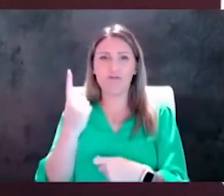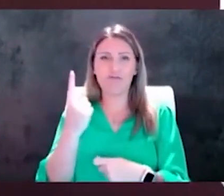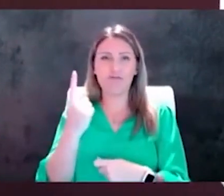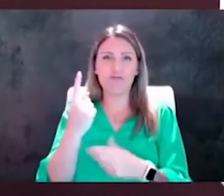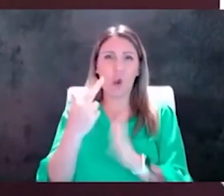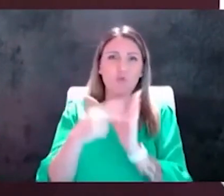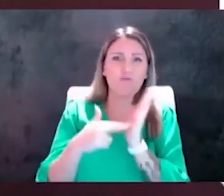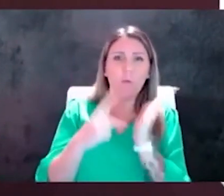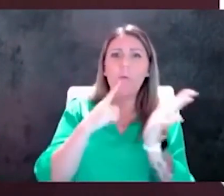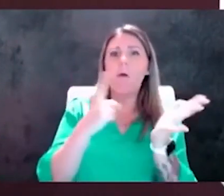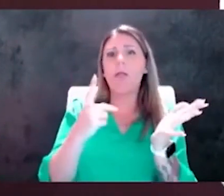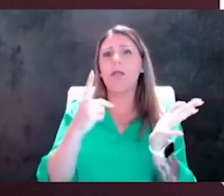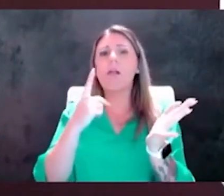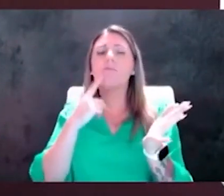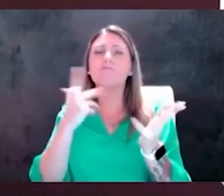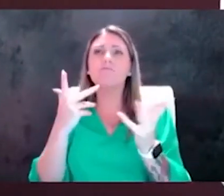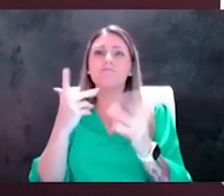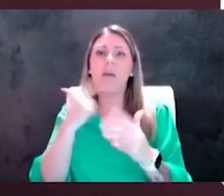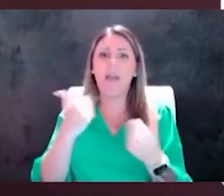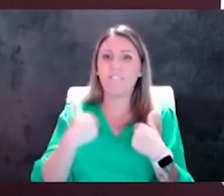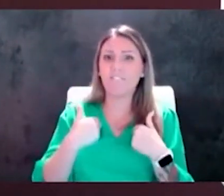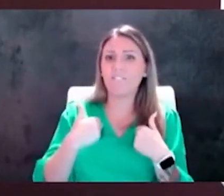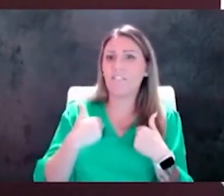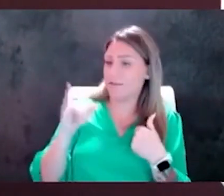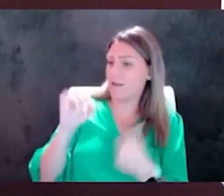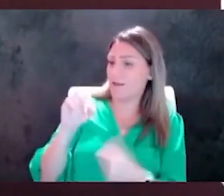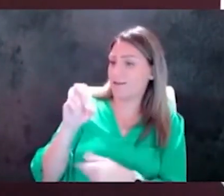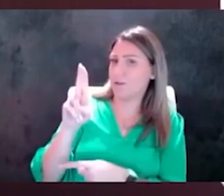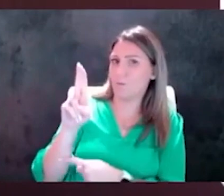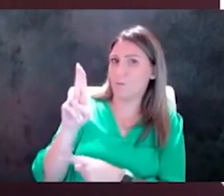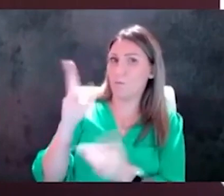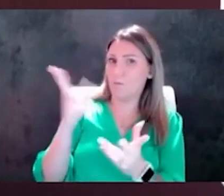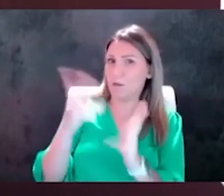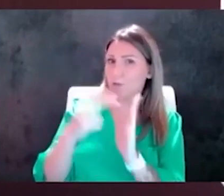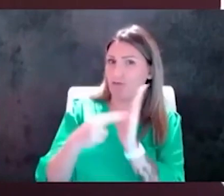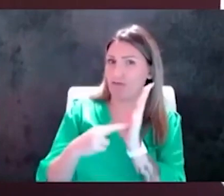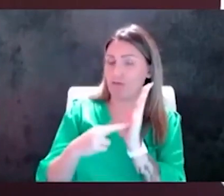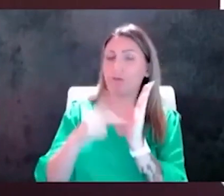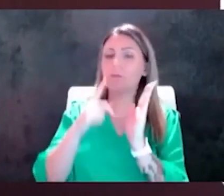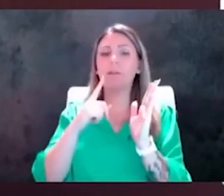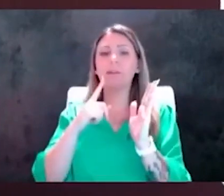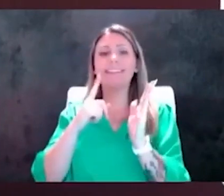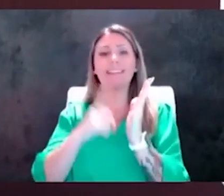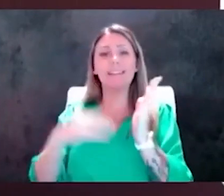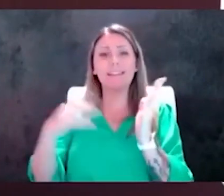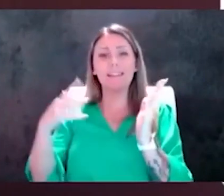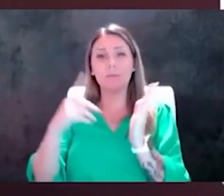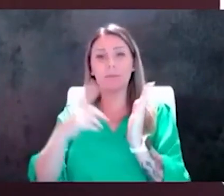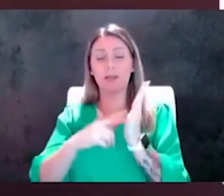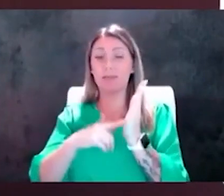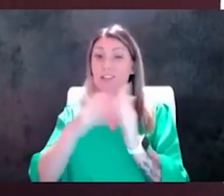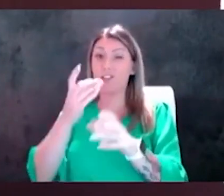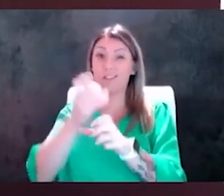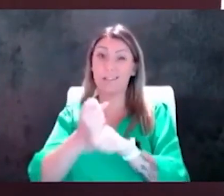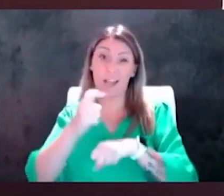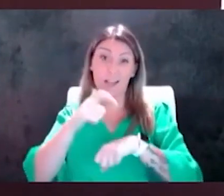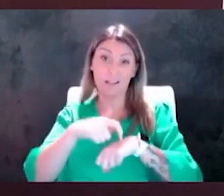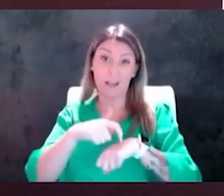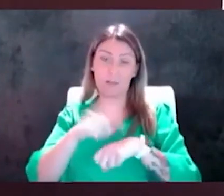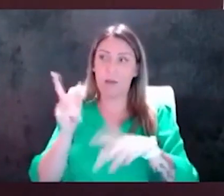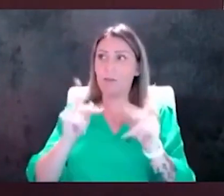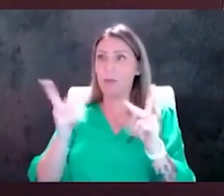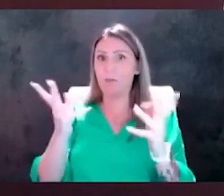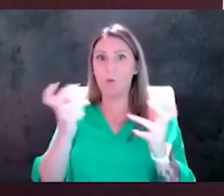all these rules that I had up in the ICU, and one of them was sometimes it just takes time. People always want to see a